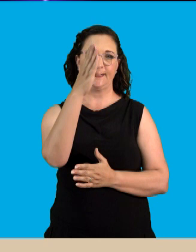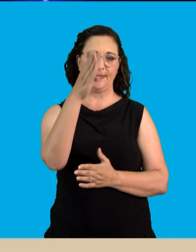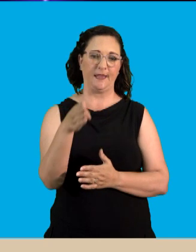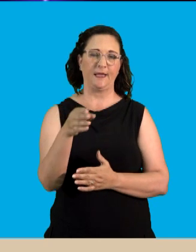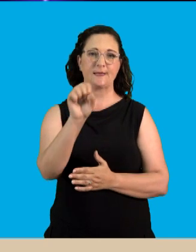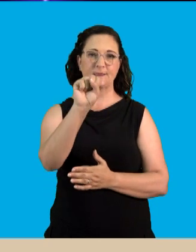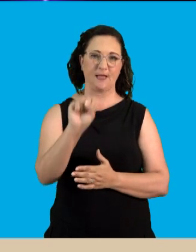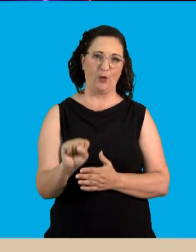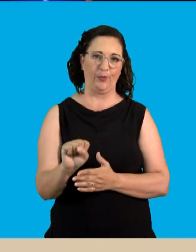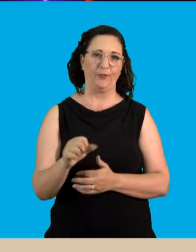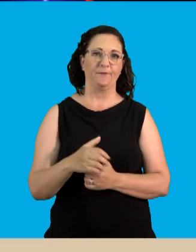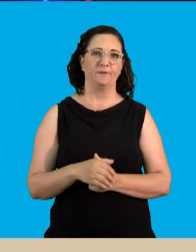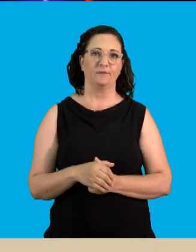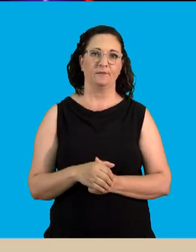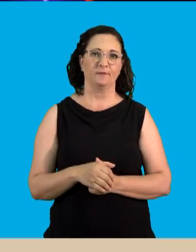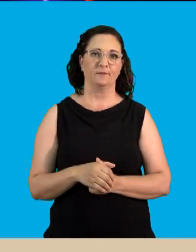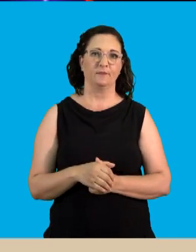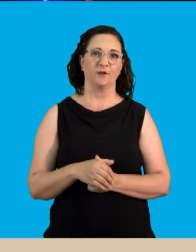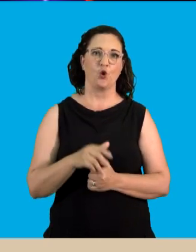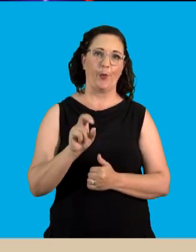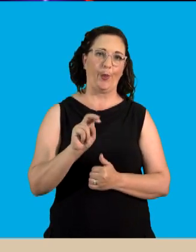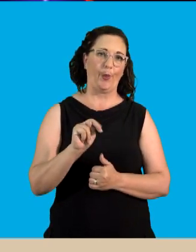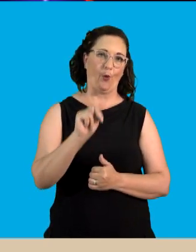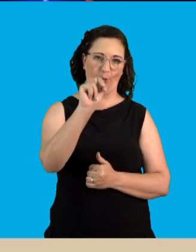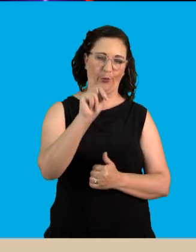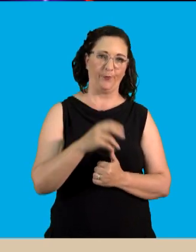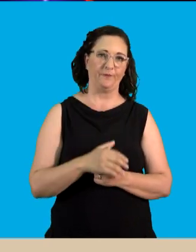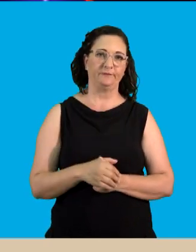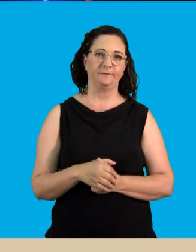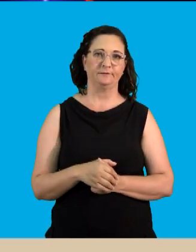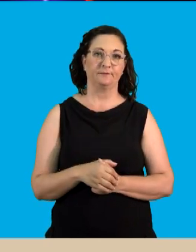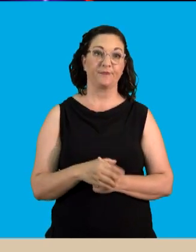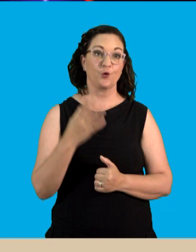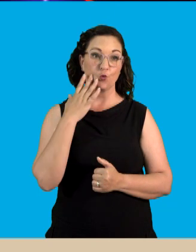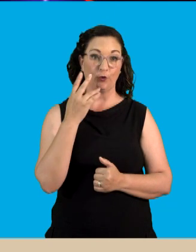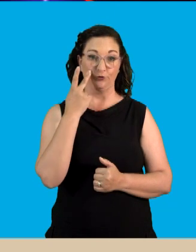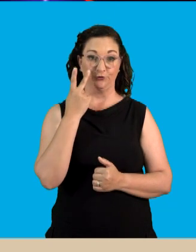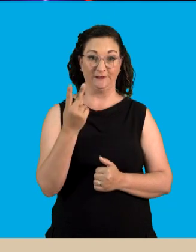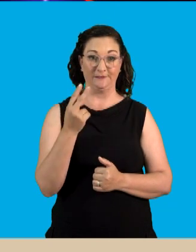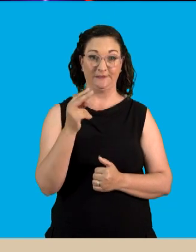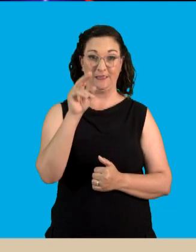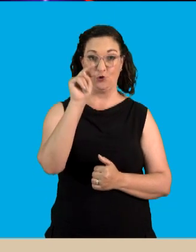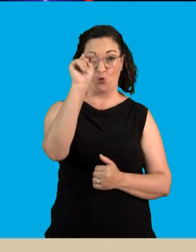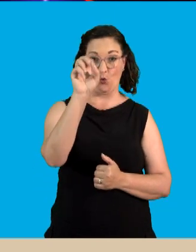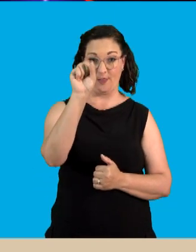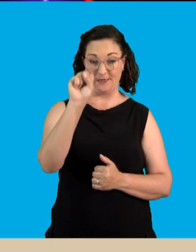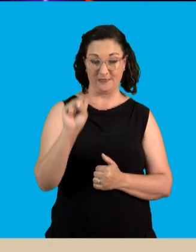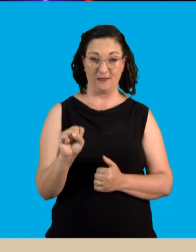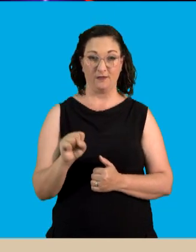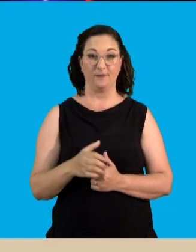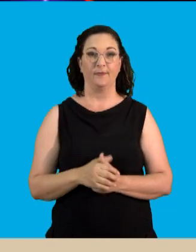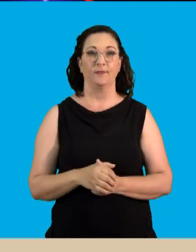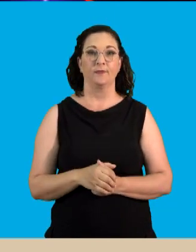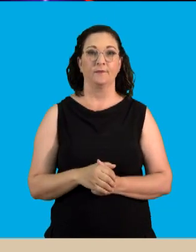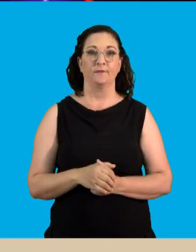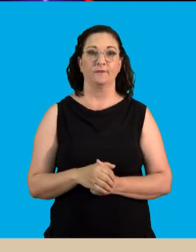southward. Remember, this is our south and this one is our north. So when that happens, what then? You must face